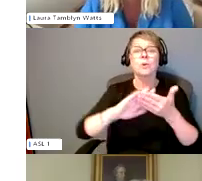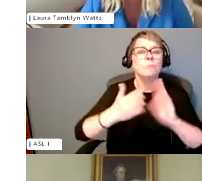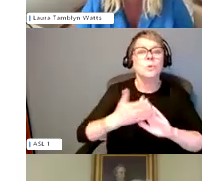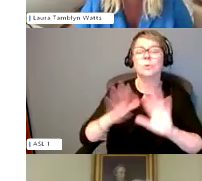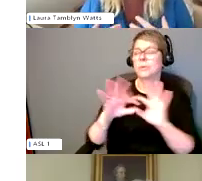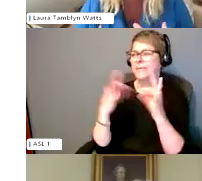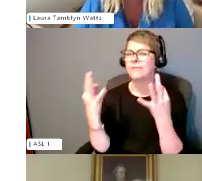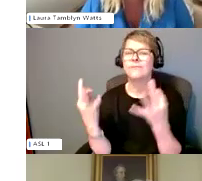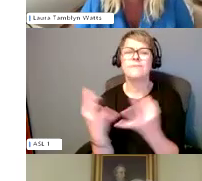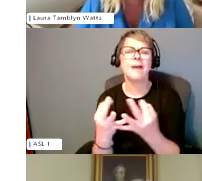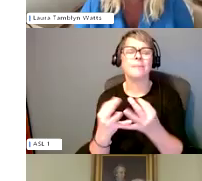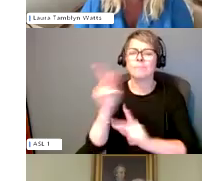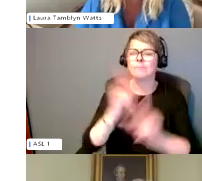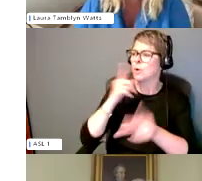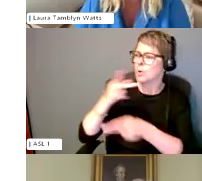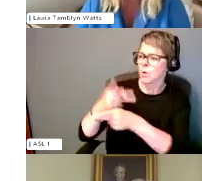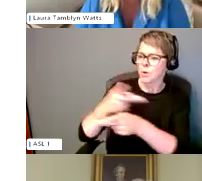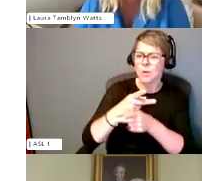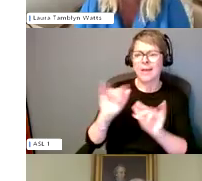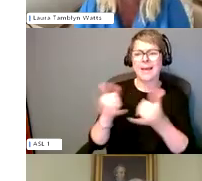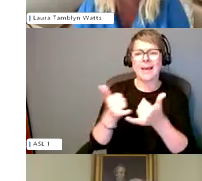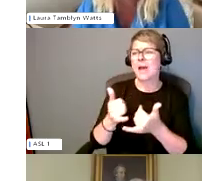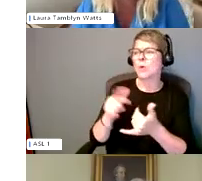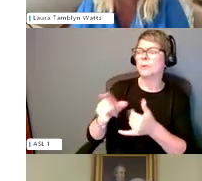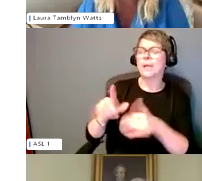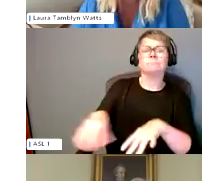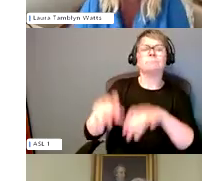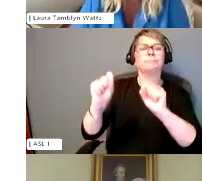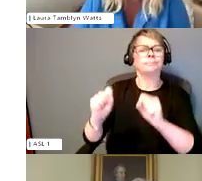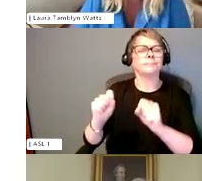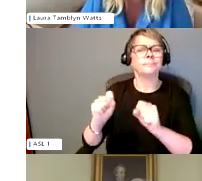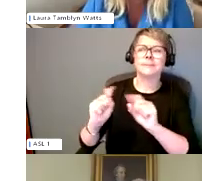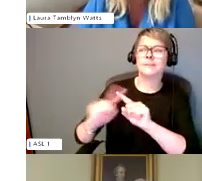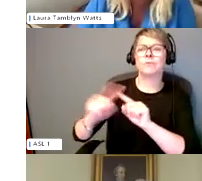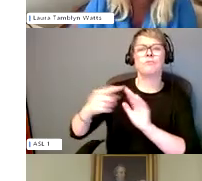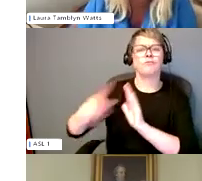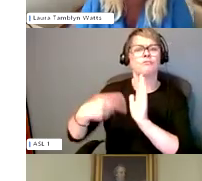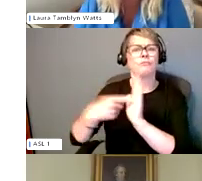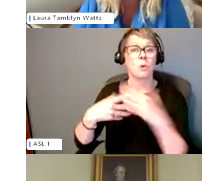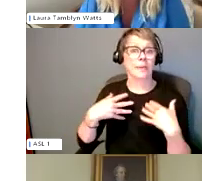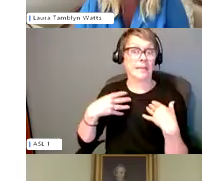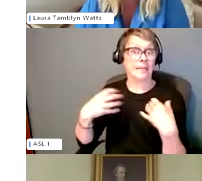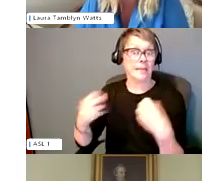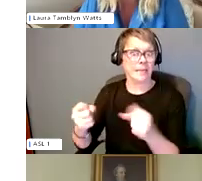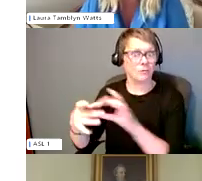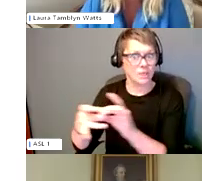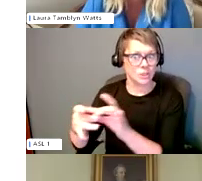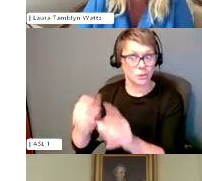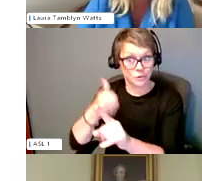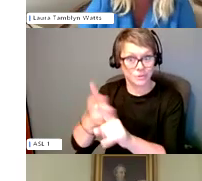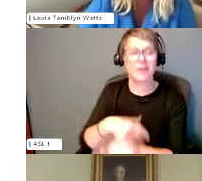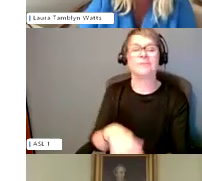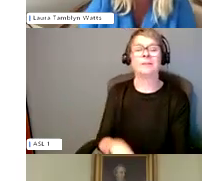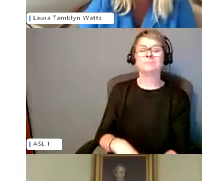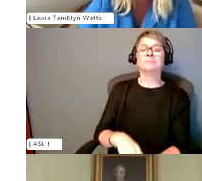care to really play a productive role, sometimes in healing broken relationships. I'm inviting back Margaret Gillis, of course, founding president